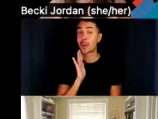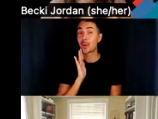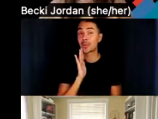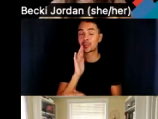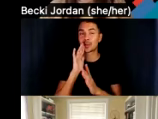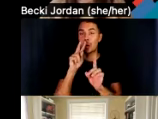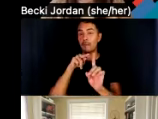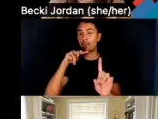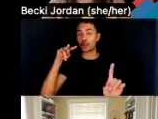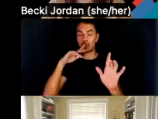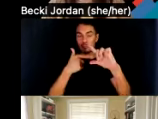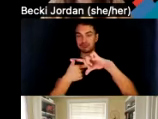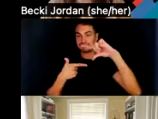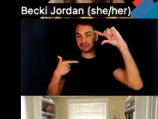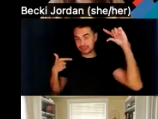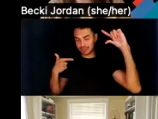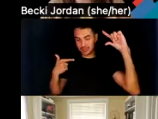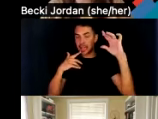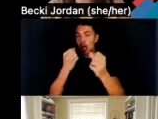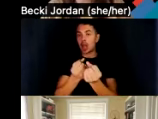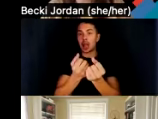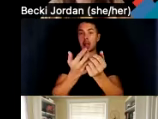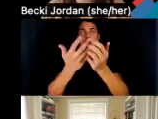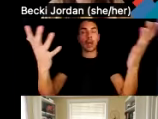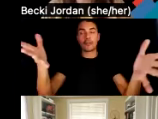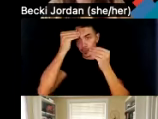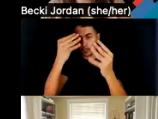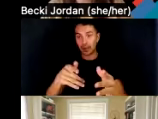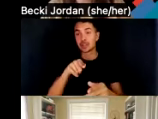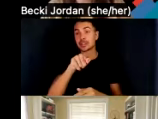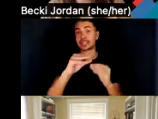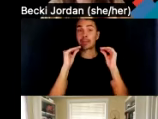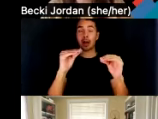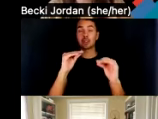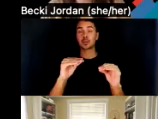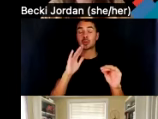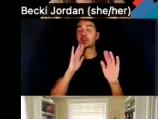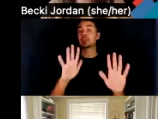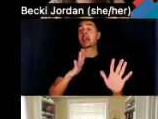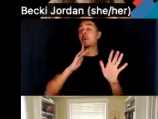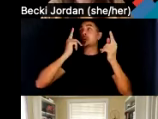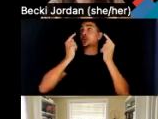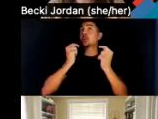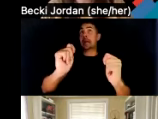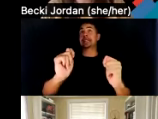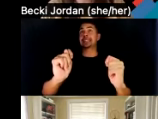overview. Like I said, there's a lot of information in this module. And so I'm going to try and